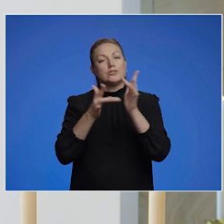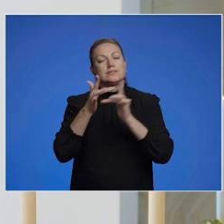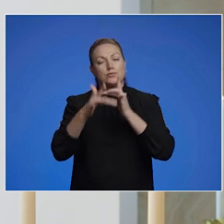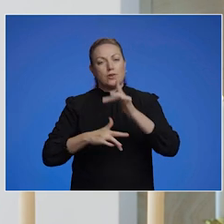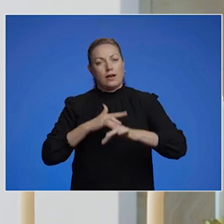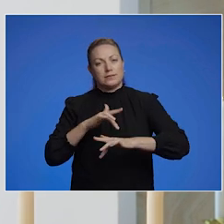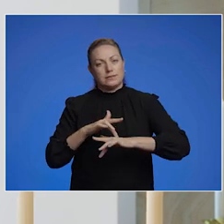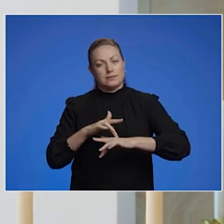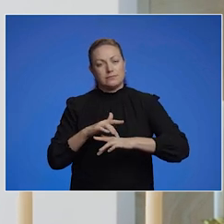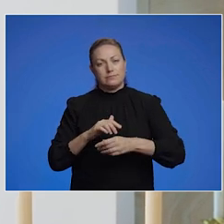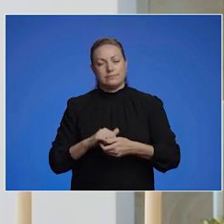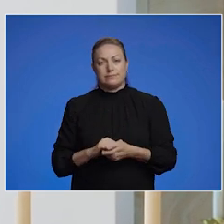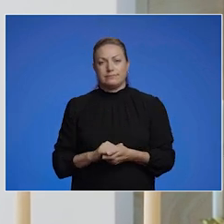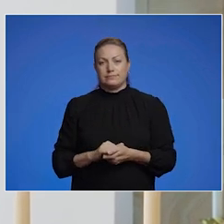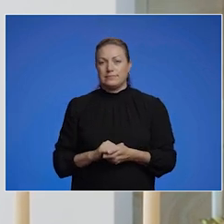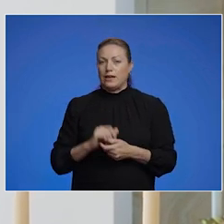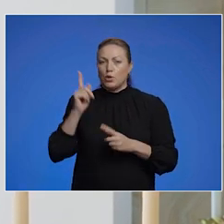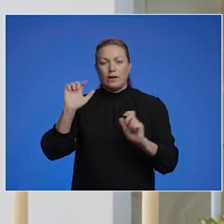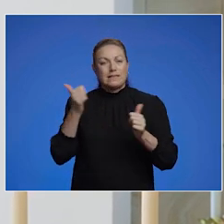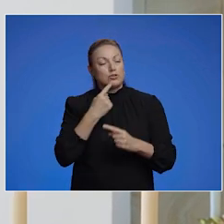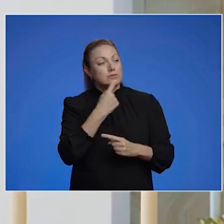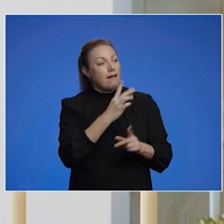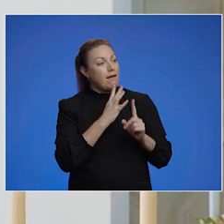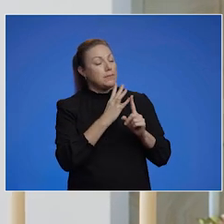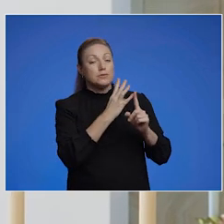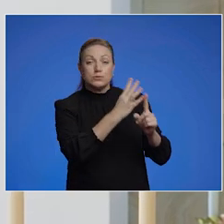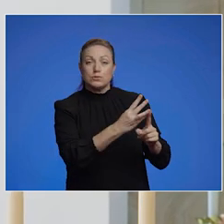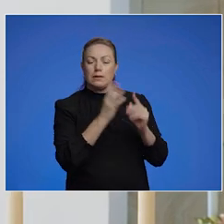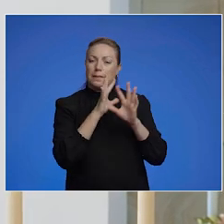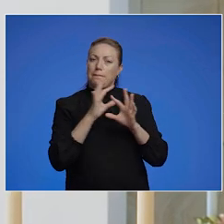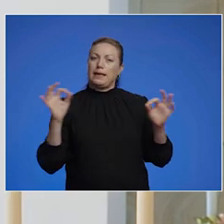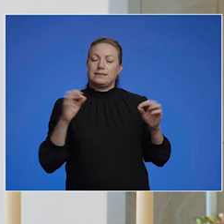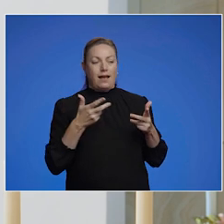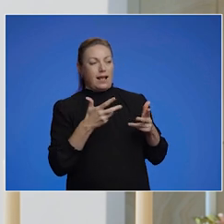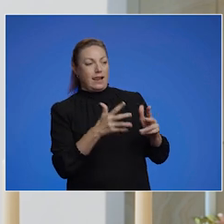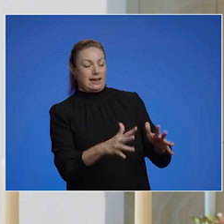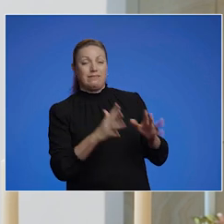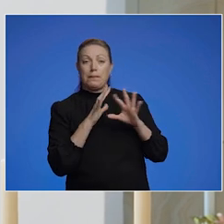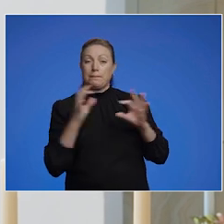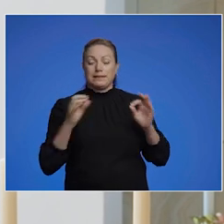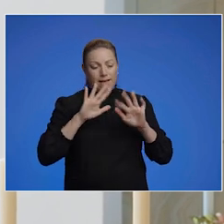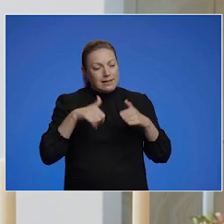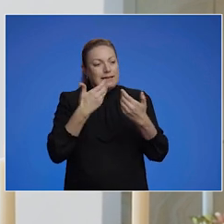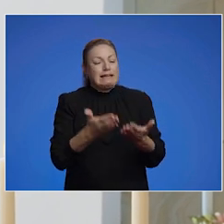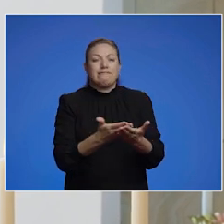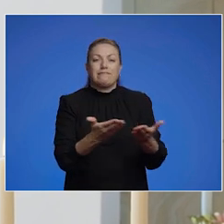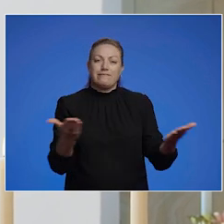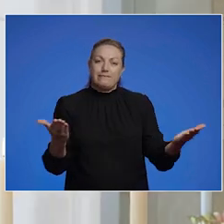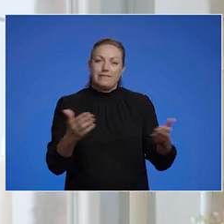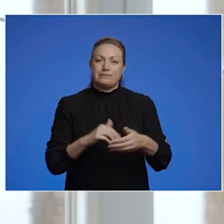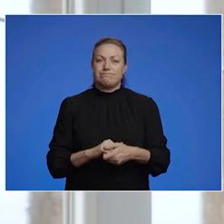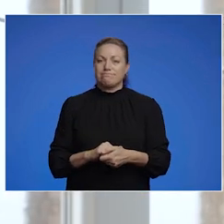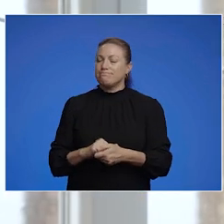Lord Jesus Christ, who said to your apostles, Peace I leave you, my peace I give